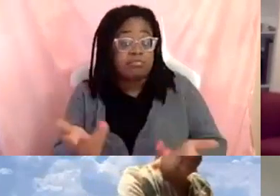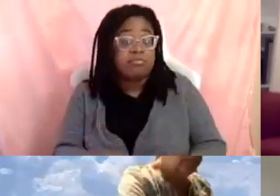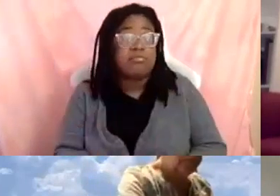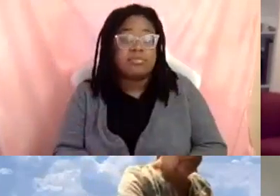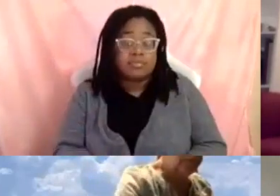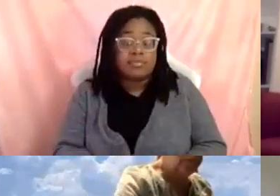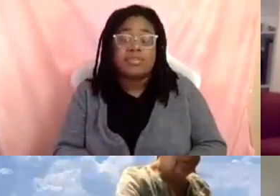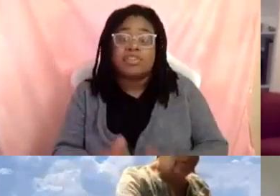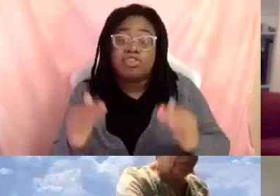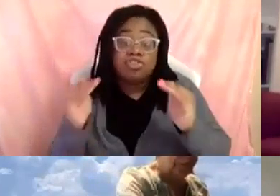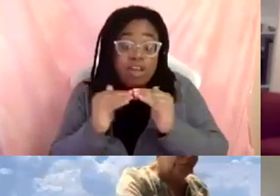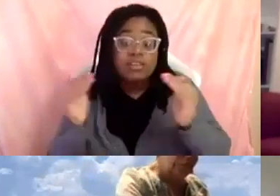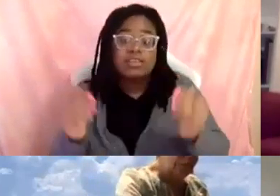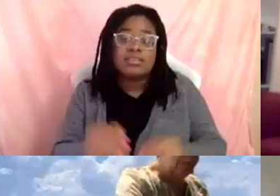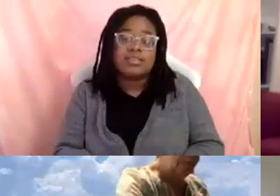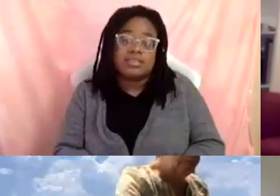justice,